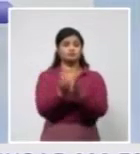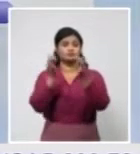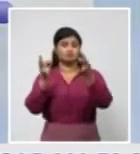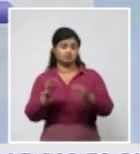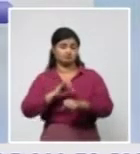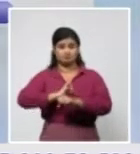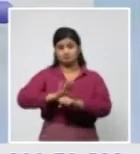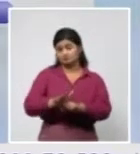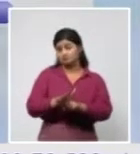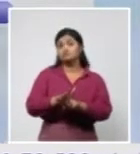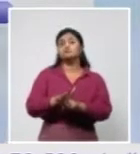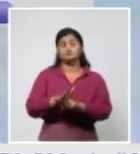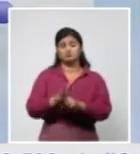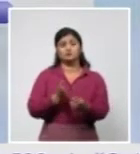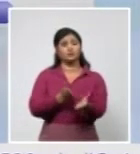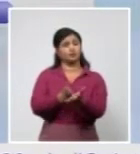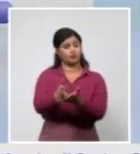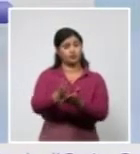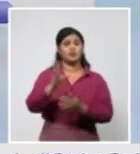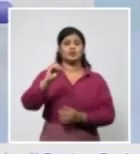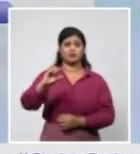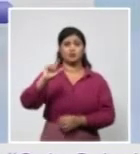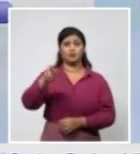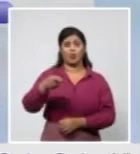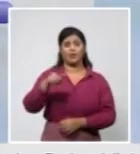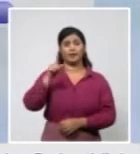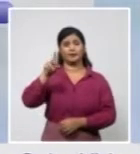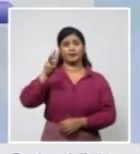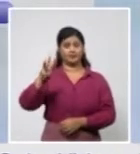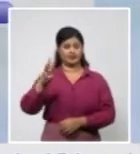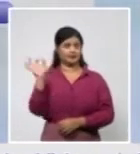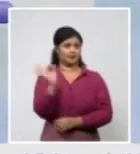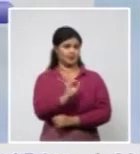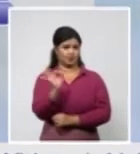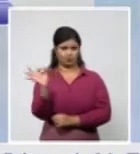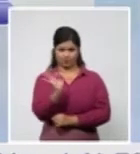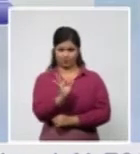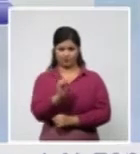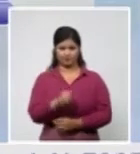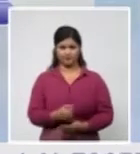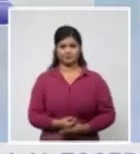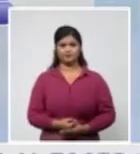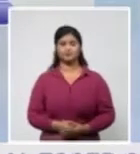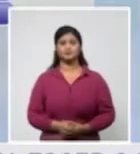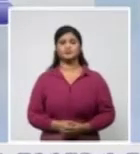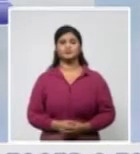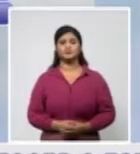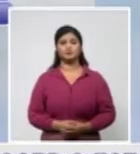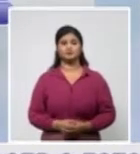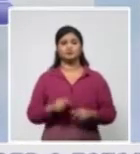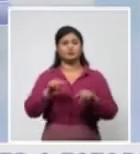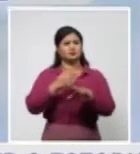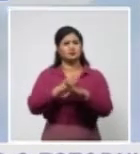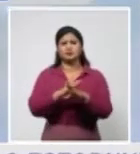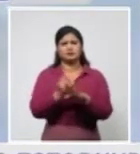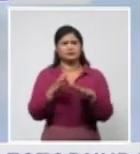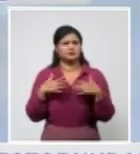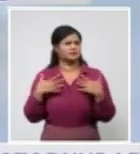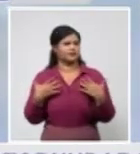yesterday's. And then Villa Clara, with 1 case reported recently, continues to have a rate